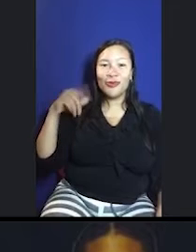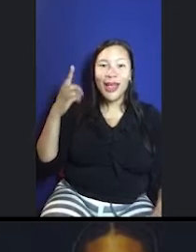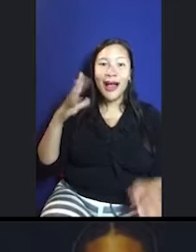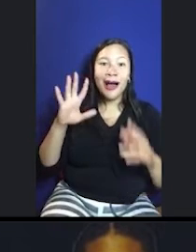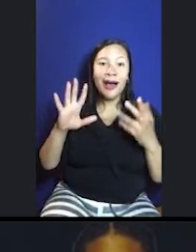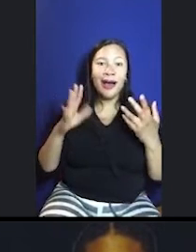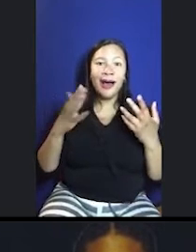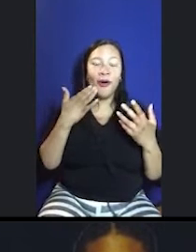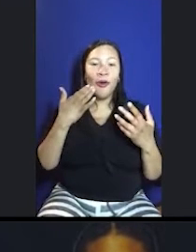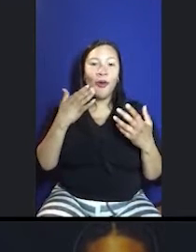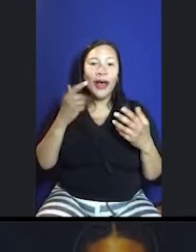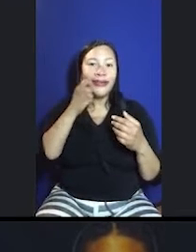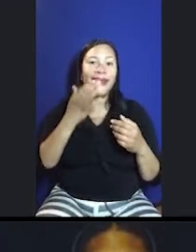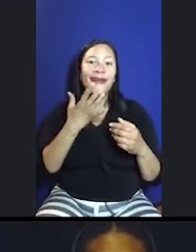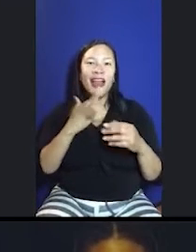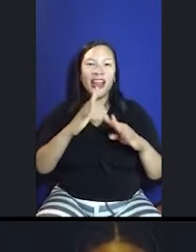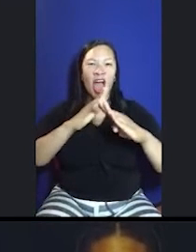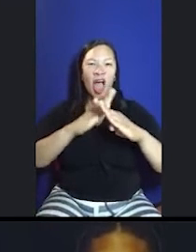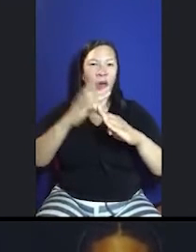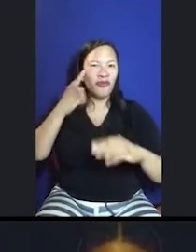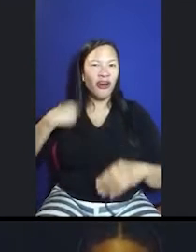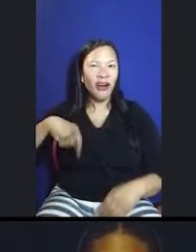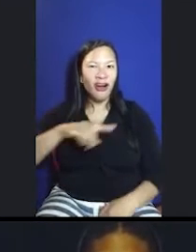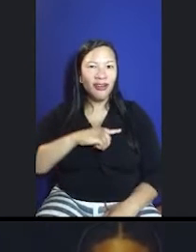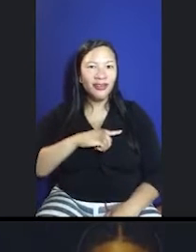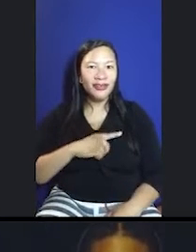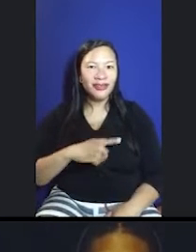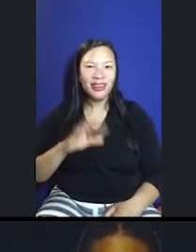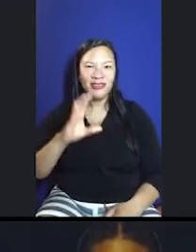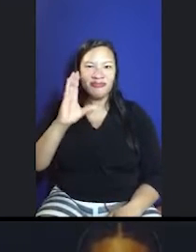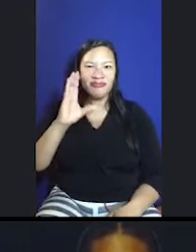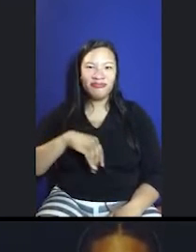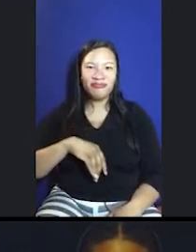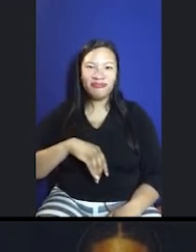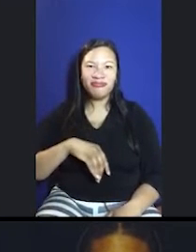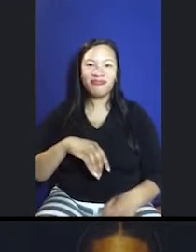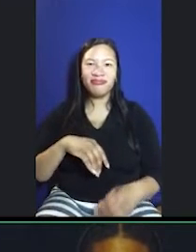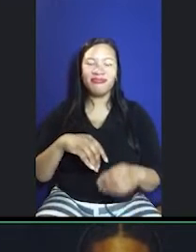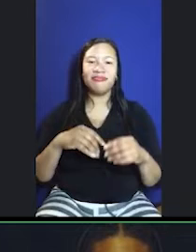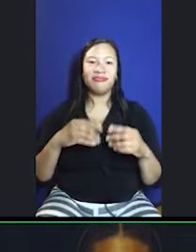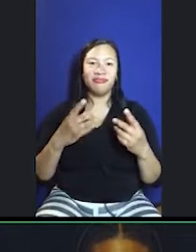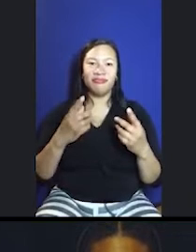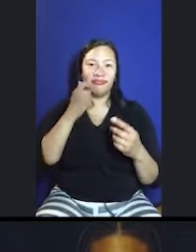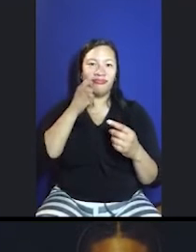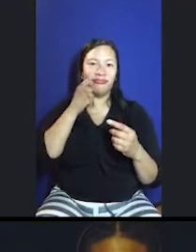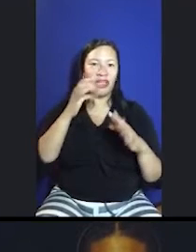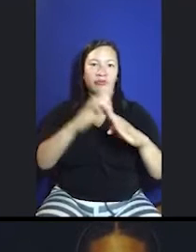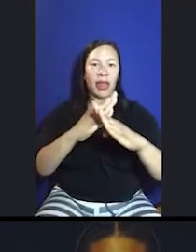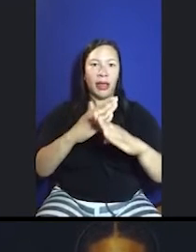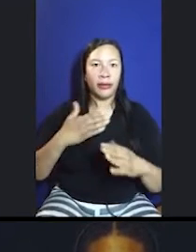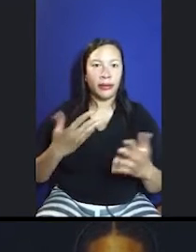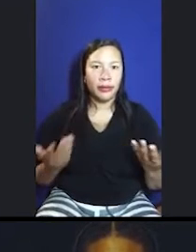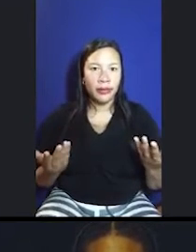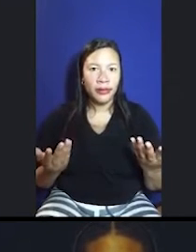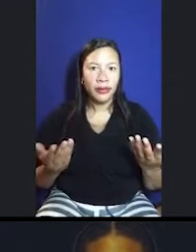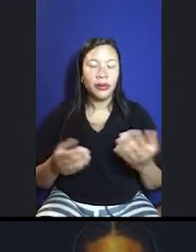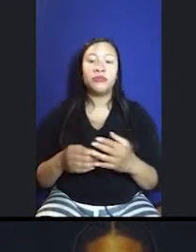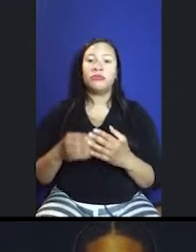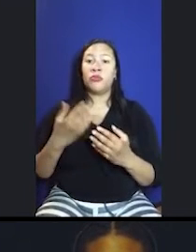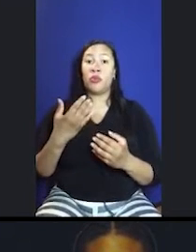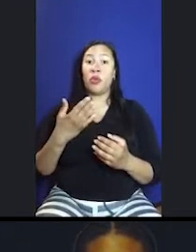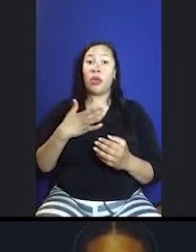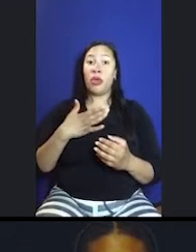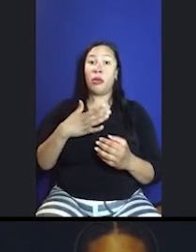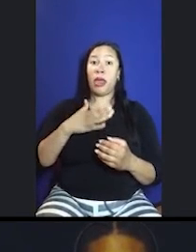like an obstacle for us. Like that's a weird dynamic to have. And right. like a question I would